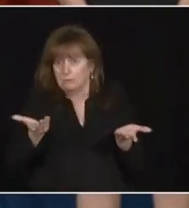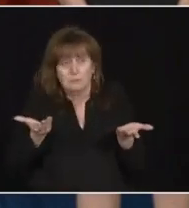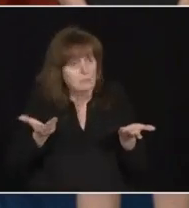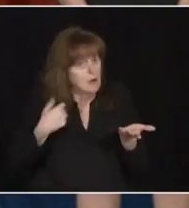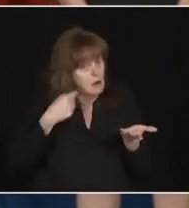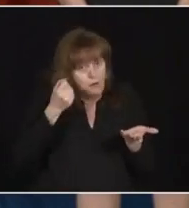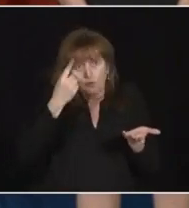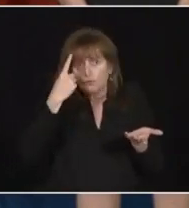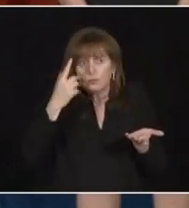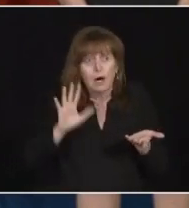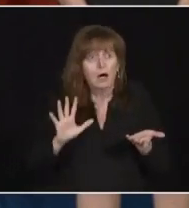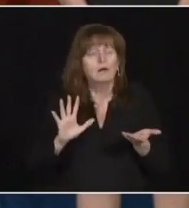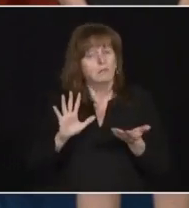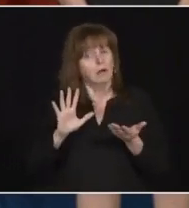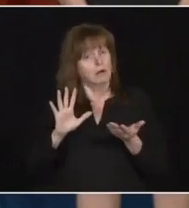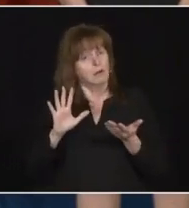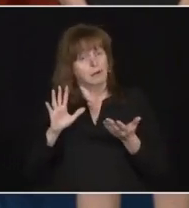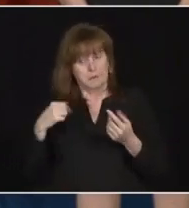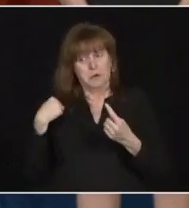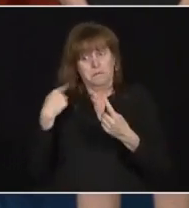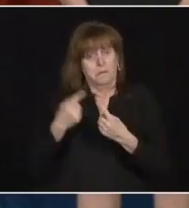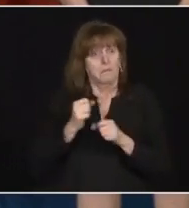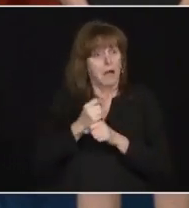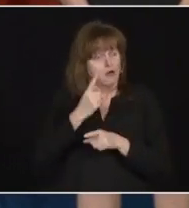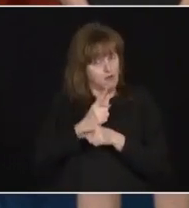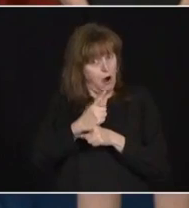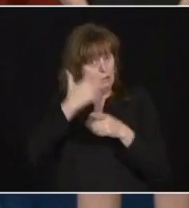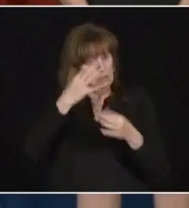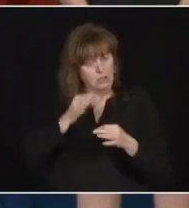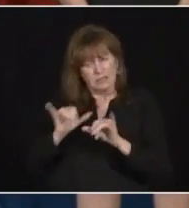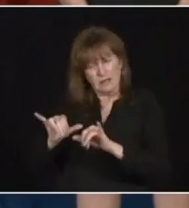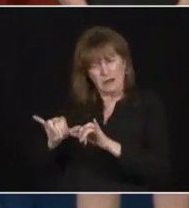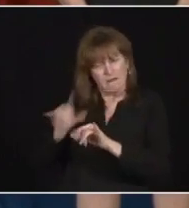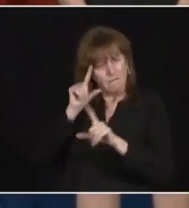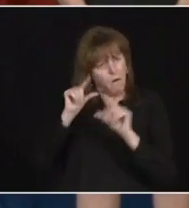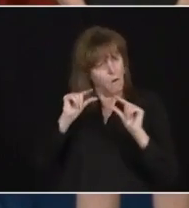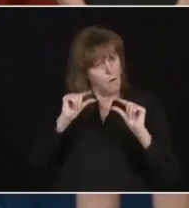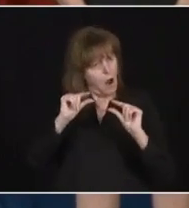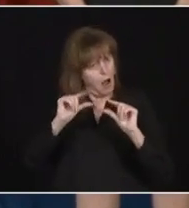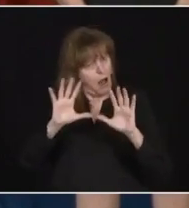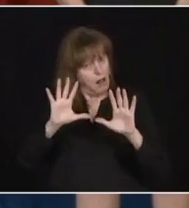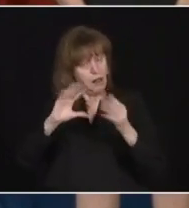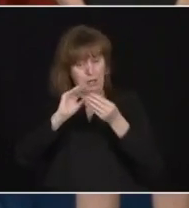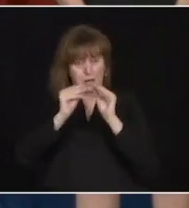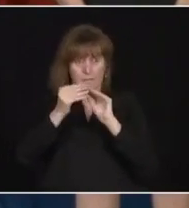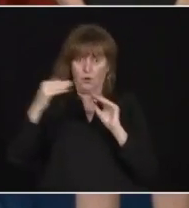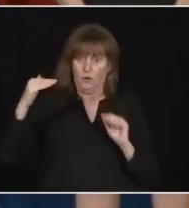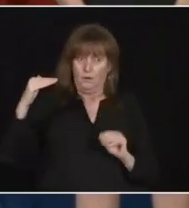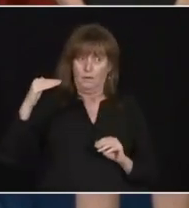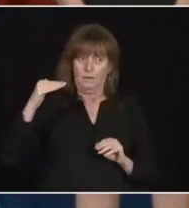decision about the cottagers. But as we see the numbers go down,